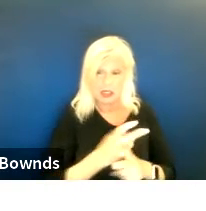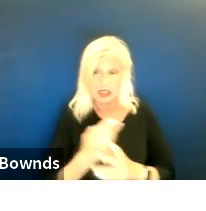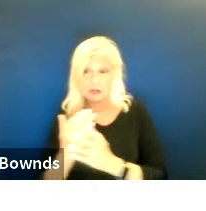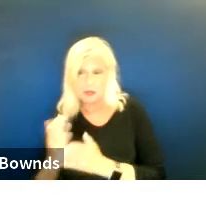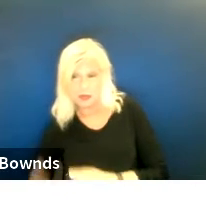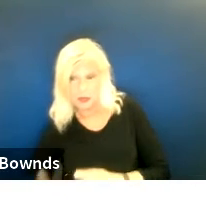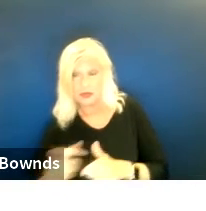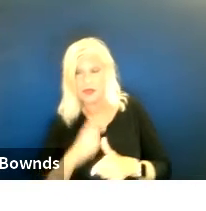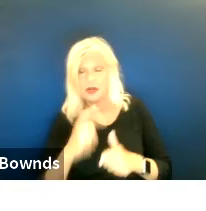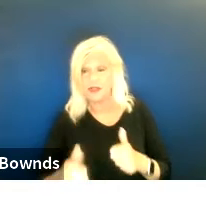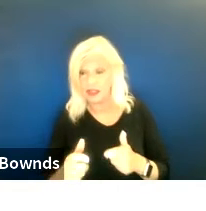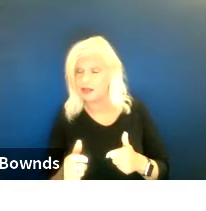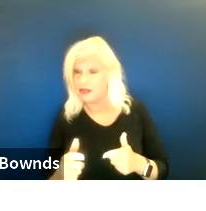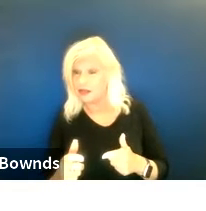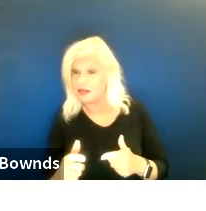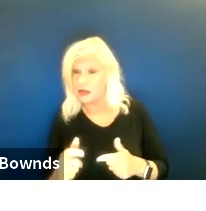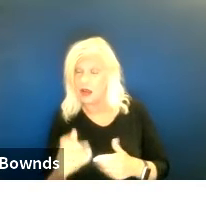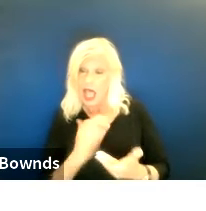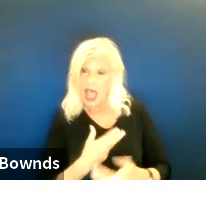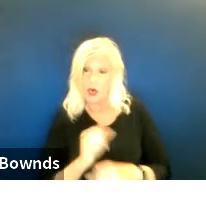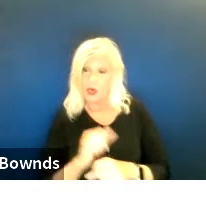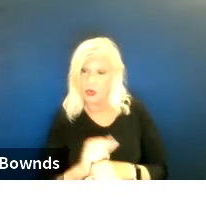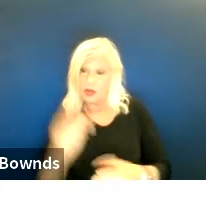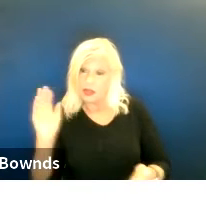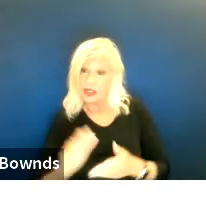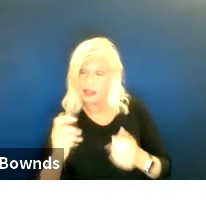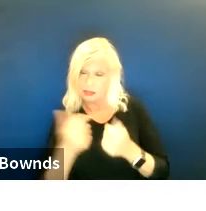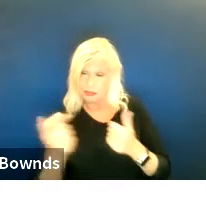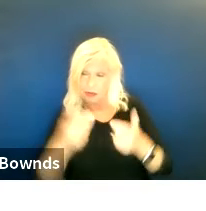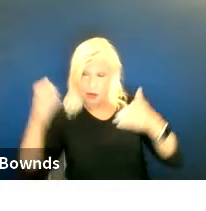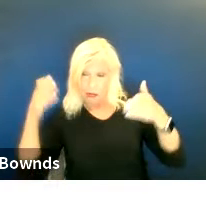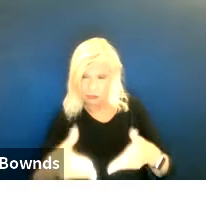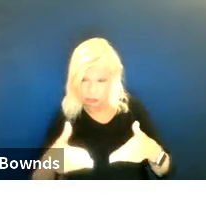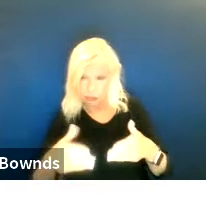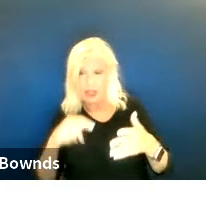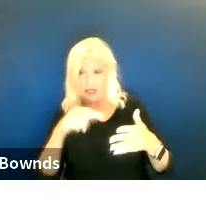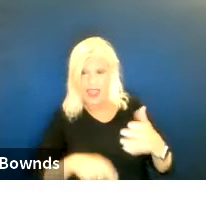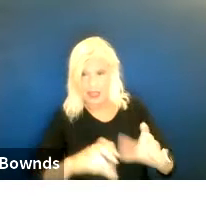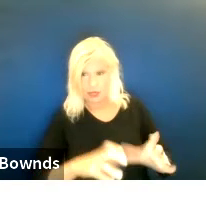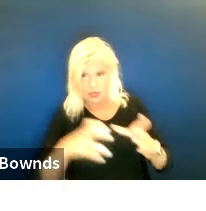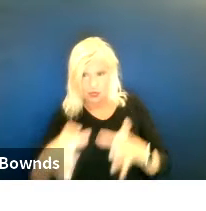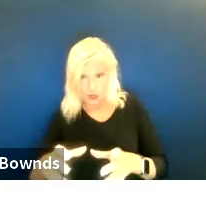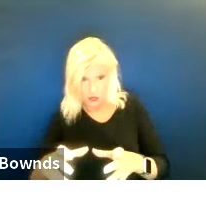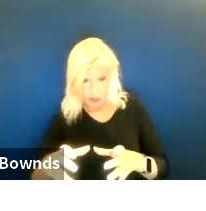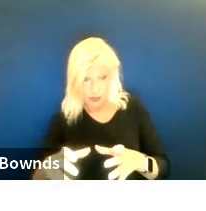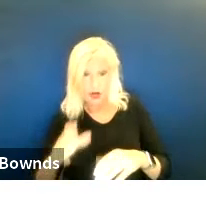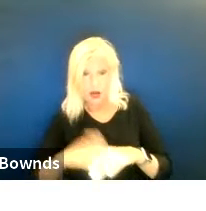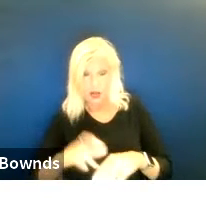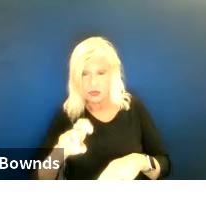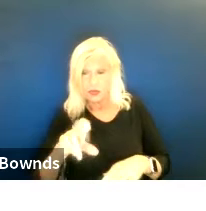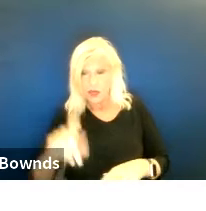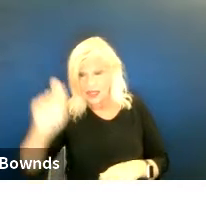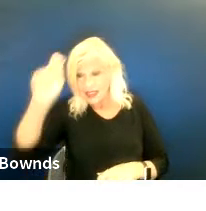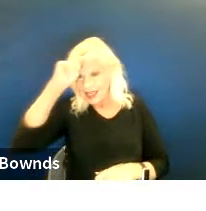thereby eliminating a lot of manual work. Then the participant is moved on to our RERCREC system, which is our data